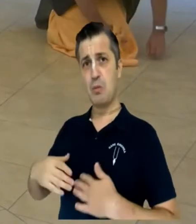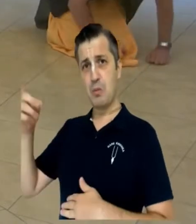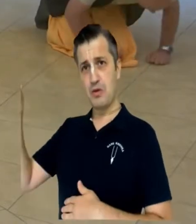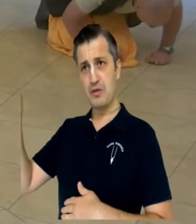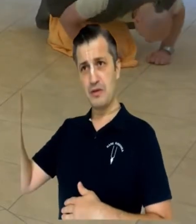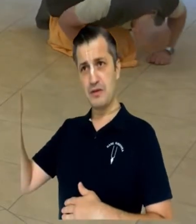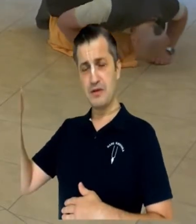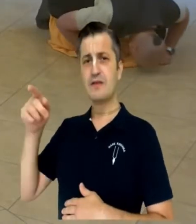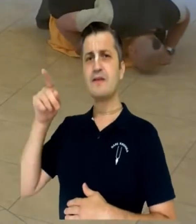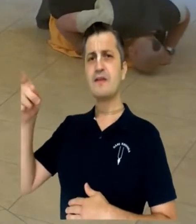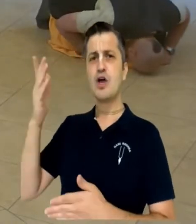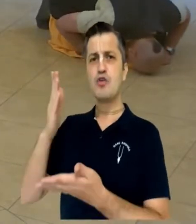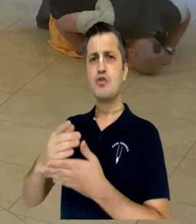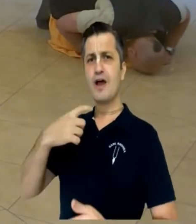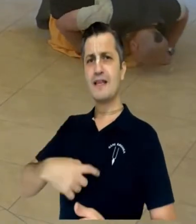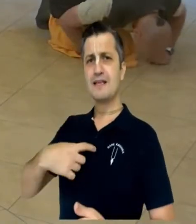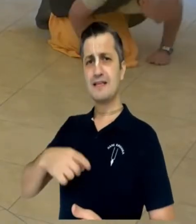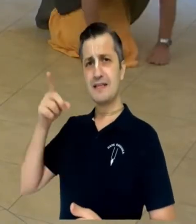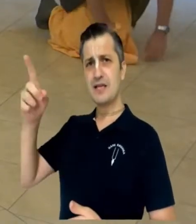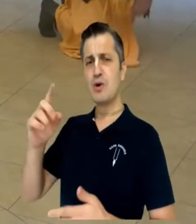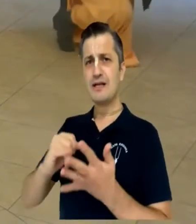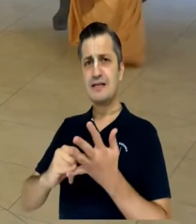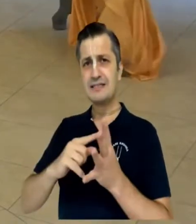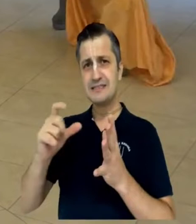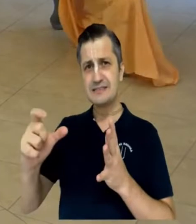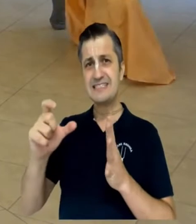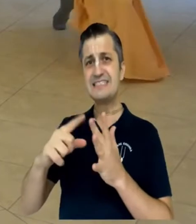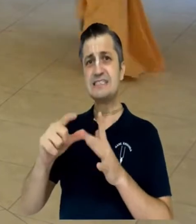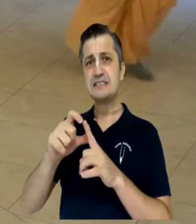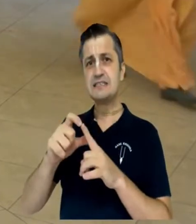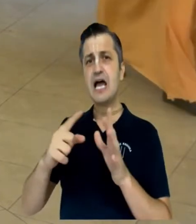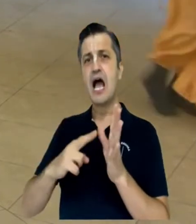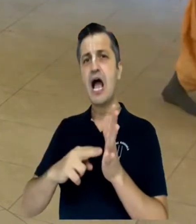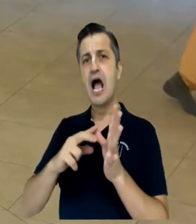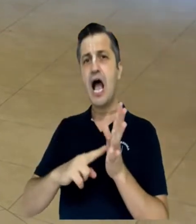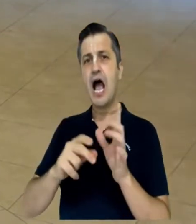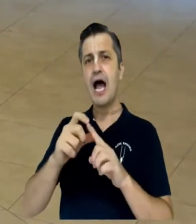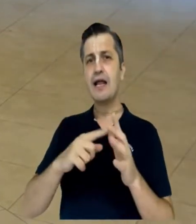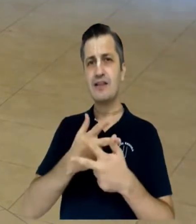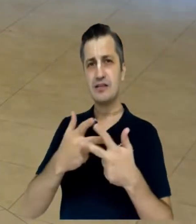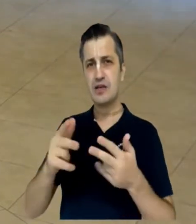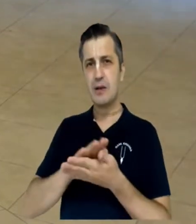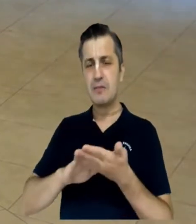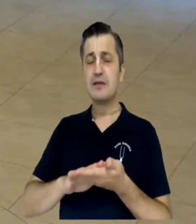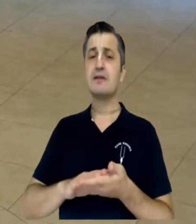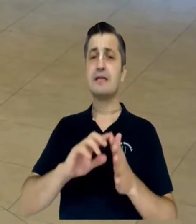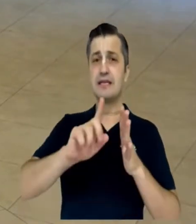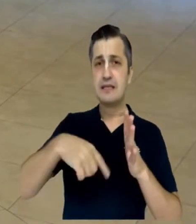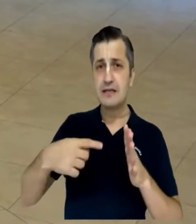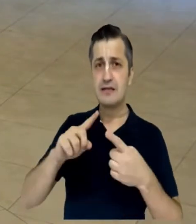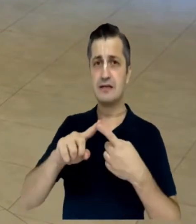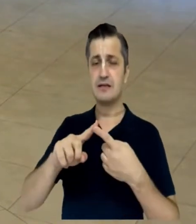Ananda. So Sat Chit Ananda means eternal, full of bliss, and full of knowledge.